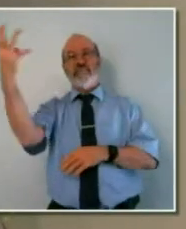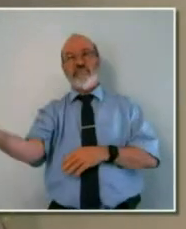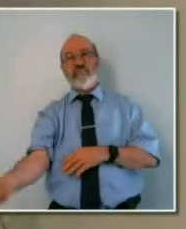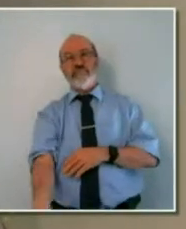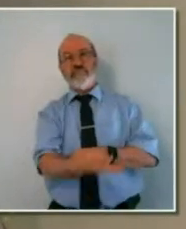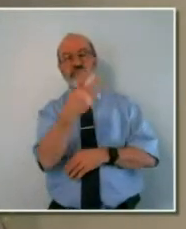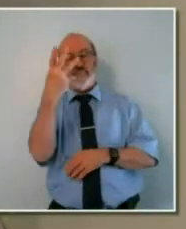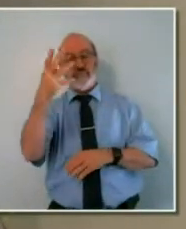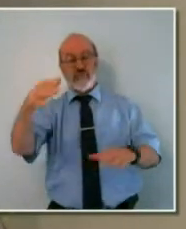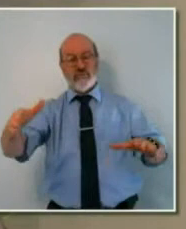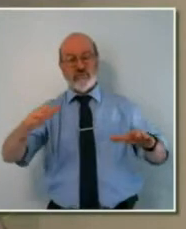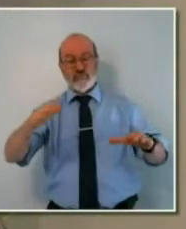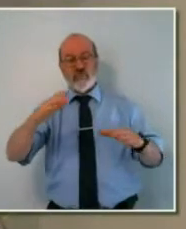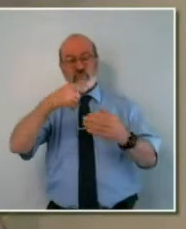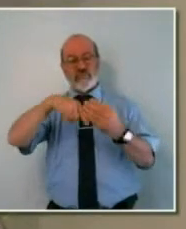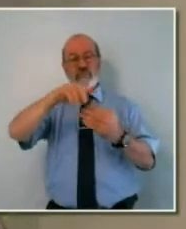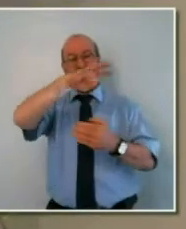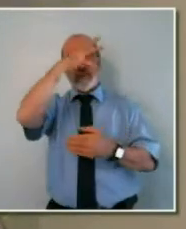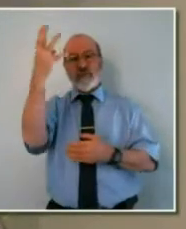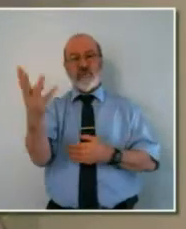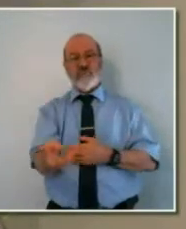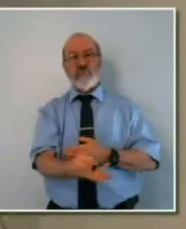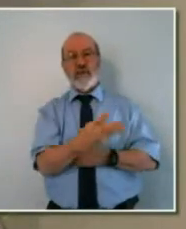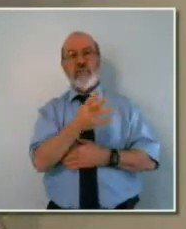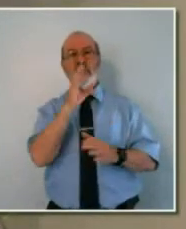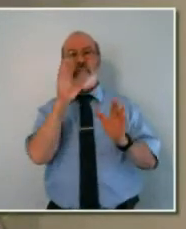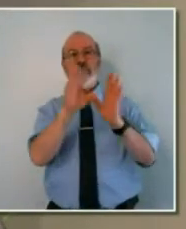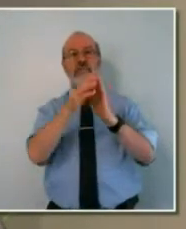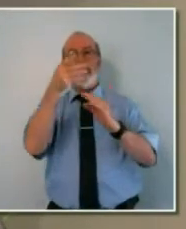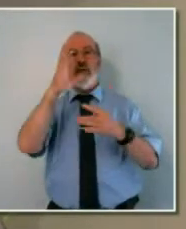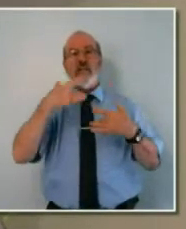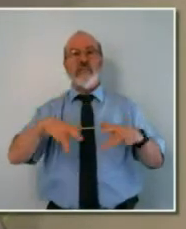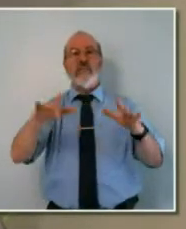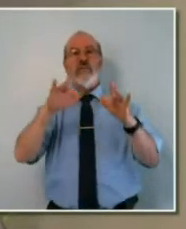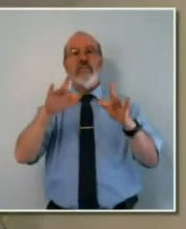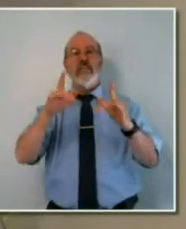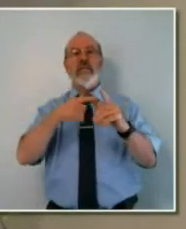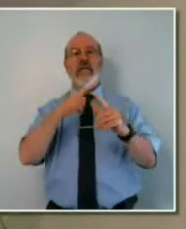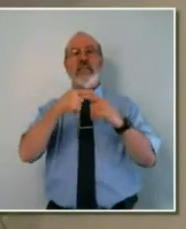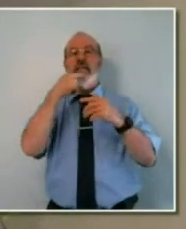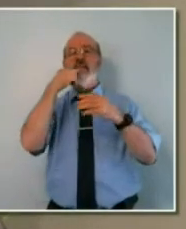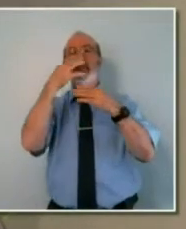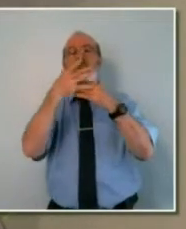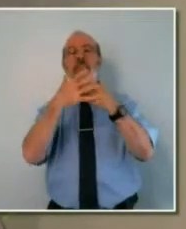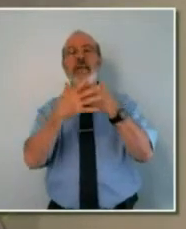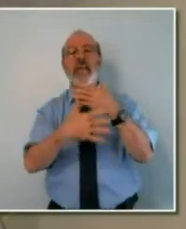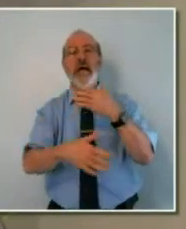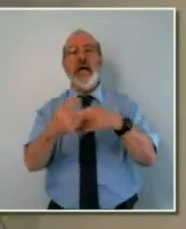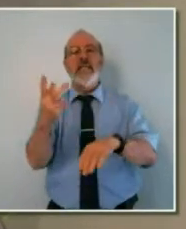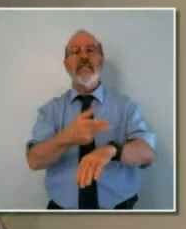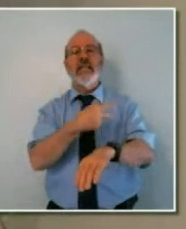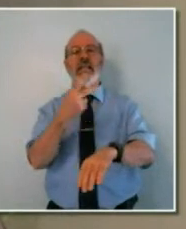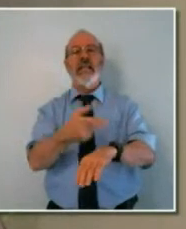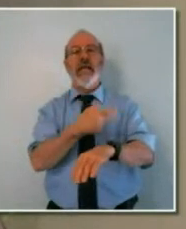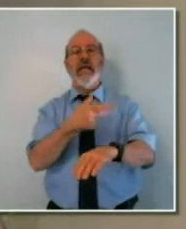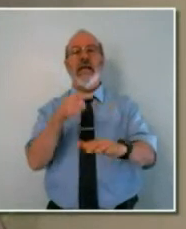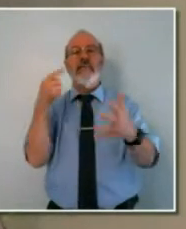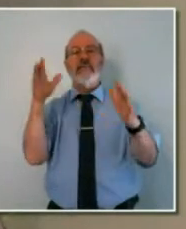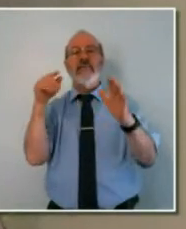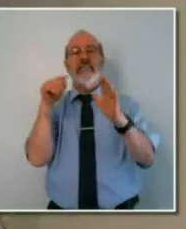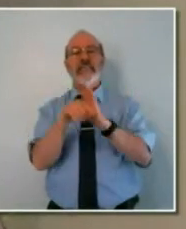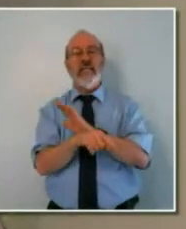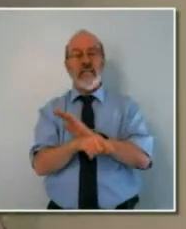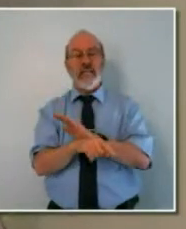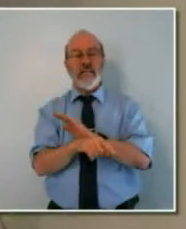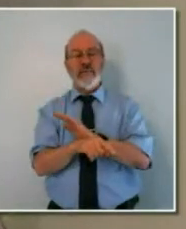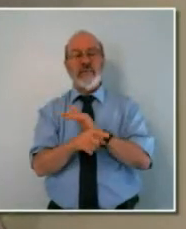circled by the rainbow, which is a symbol of God's mercy, and the blood, the lamb slain. And then I want you